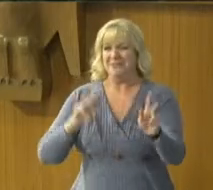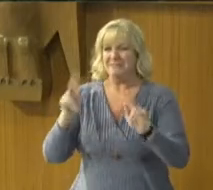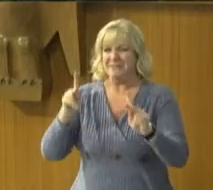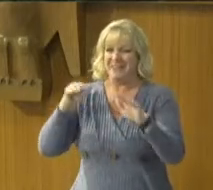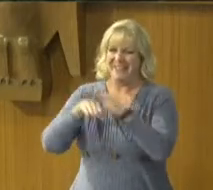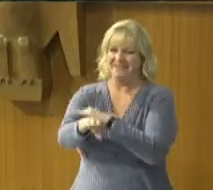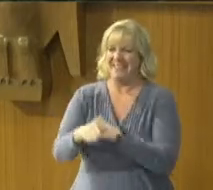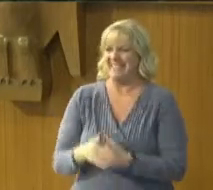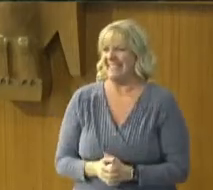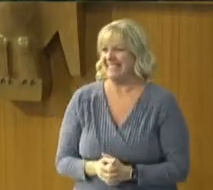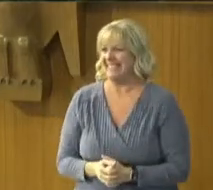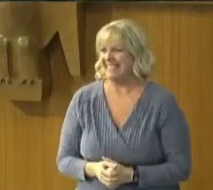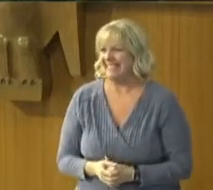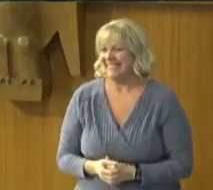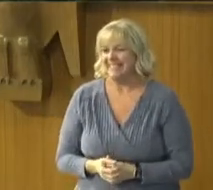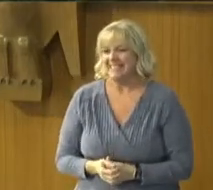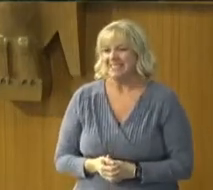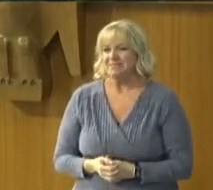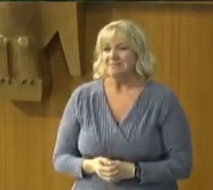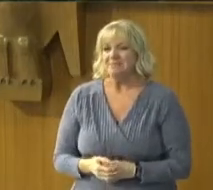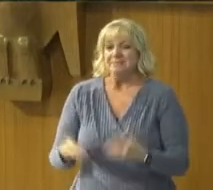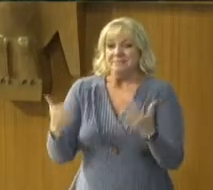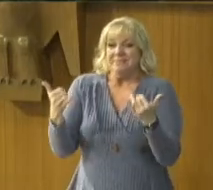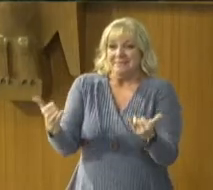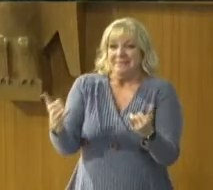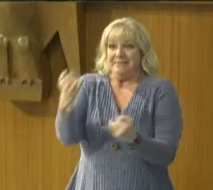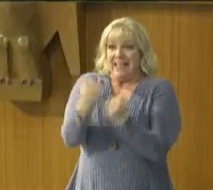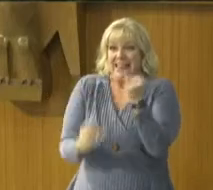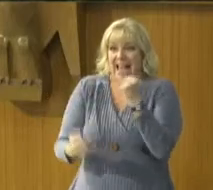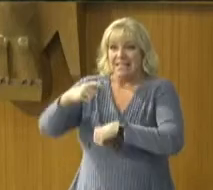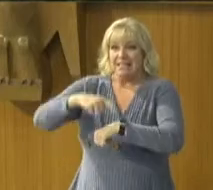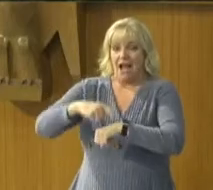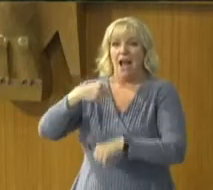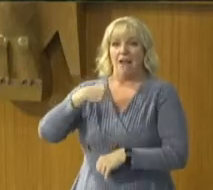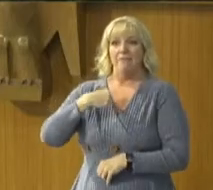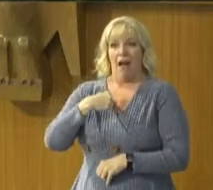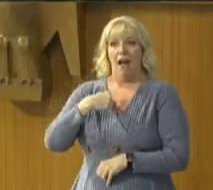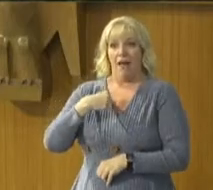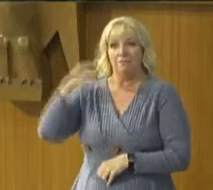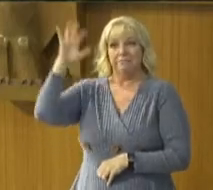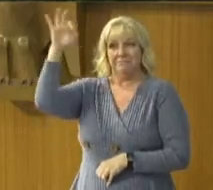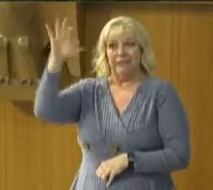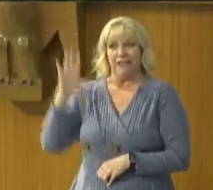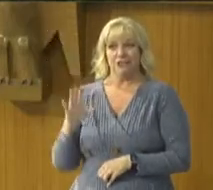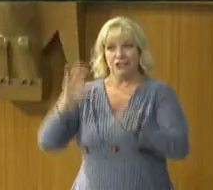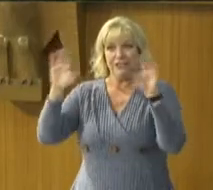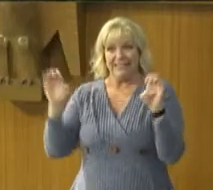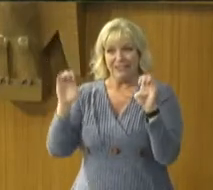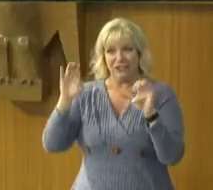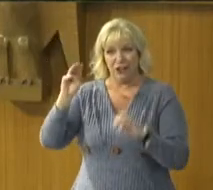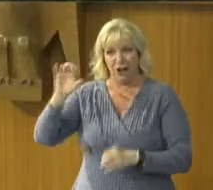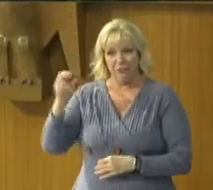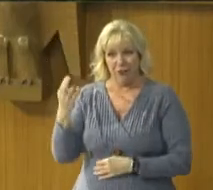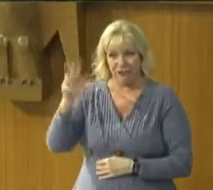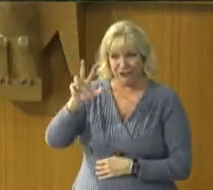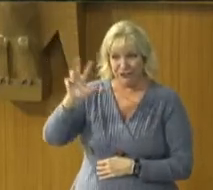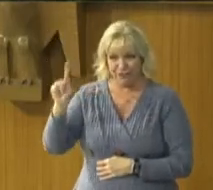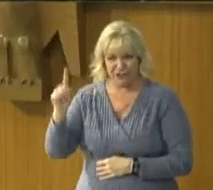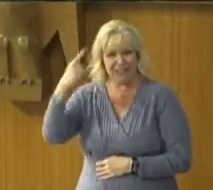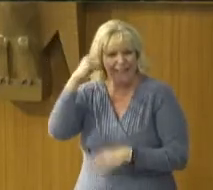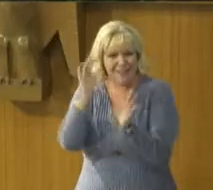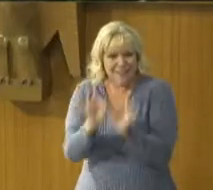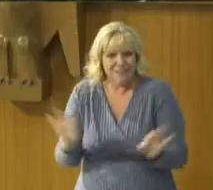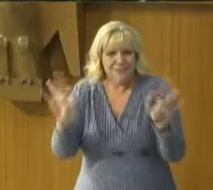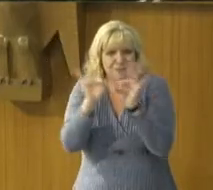inside. So this is probably the last time that I'm going to be a clergy person when Easter is on March 31st, and I think that's significant